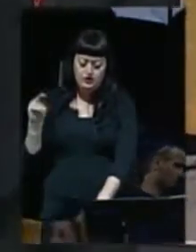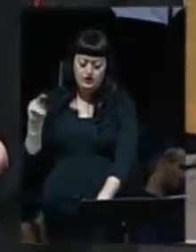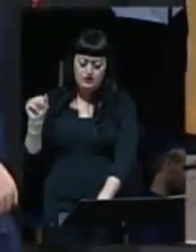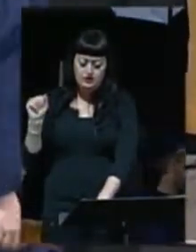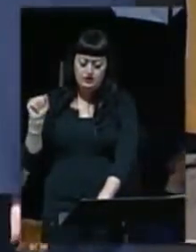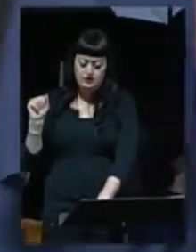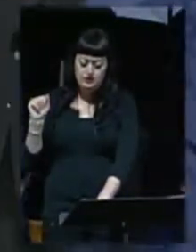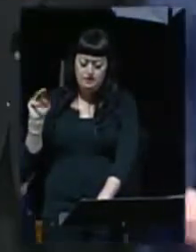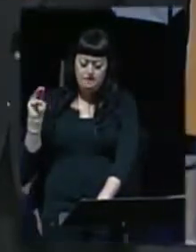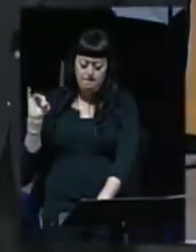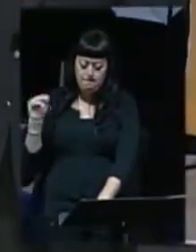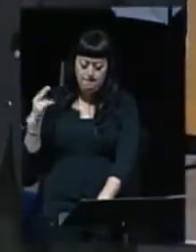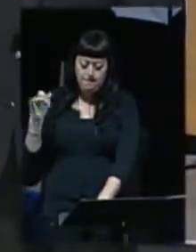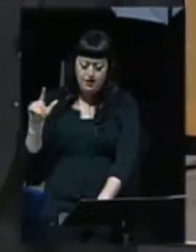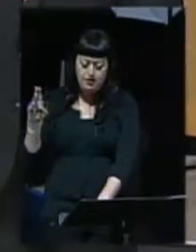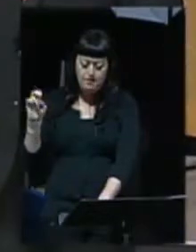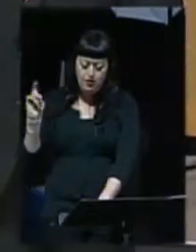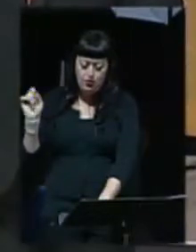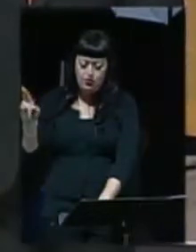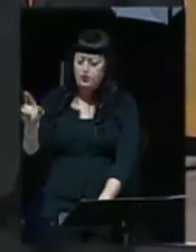Preston Milbauer.